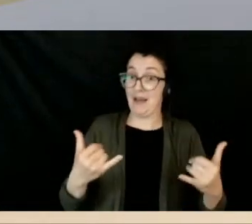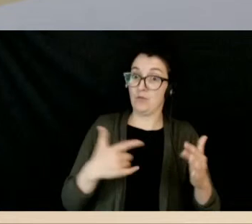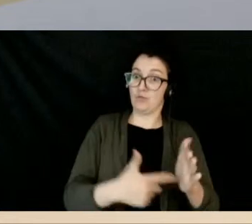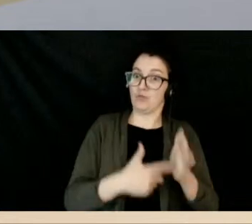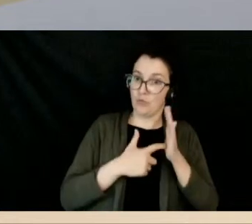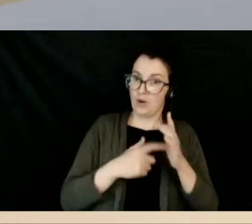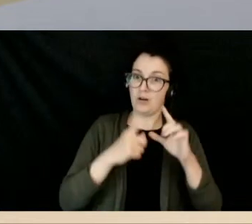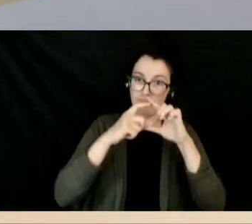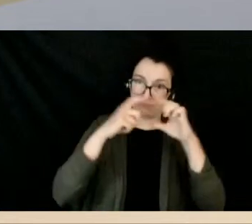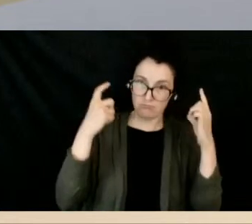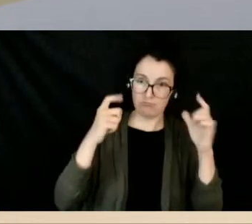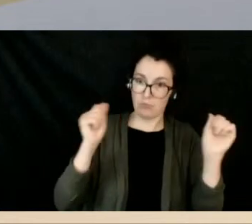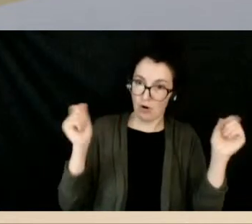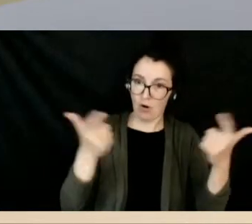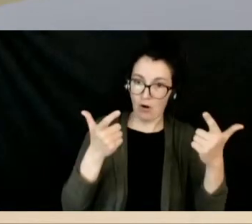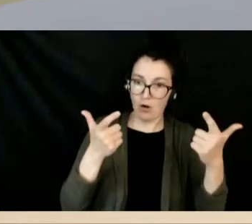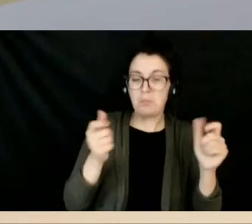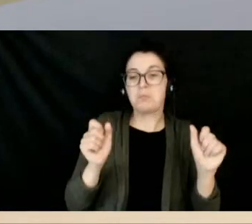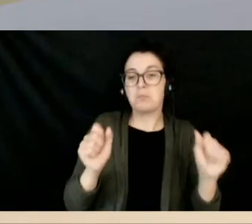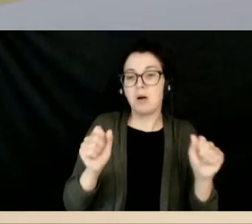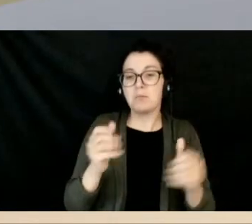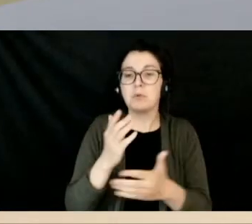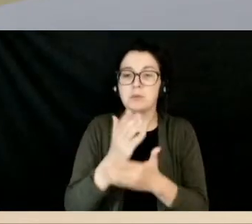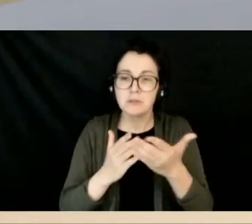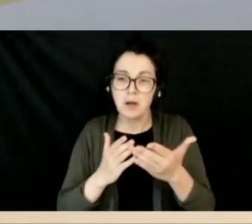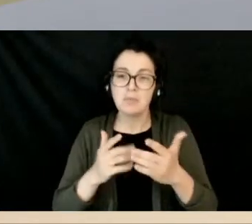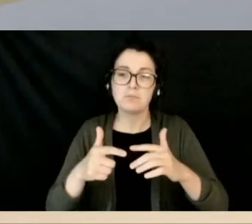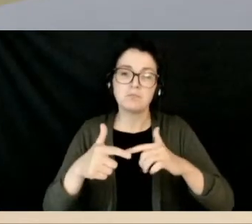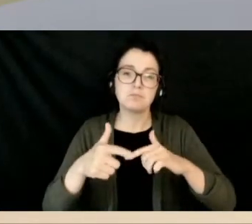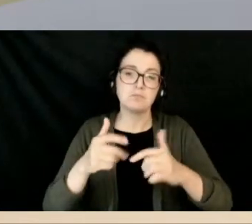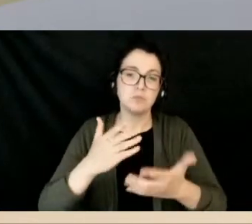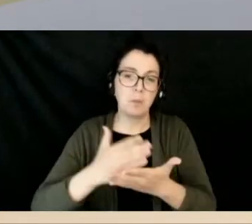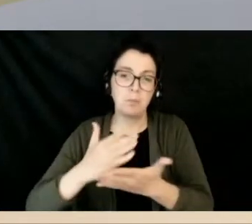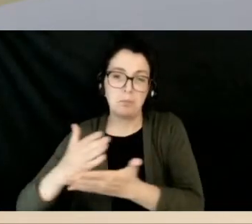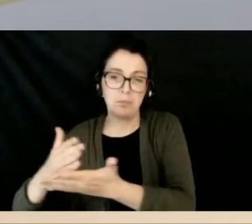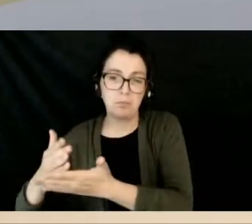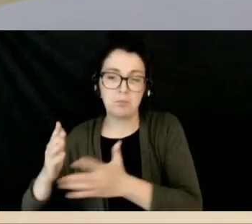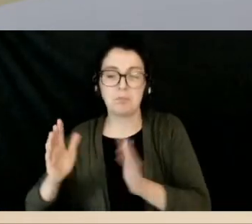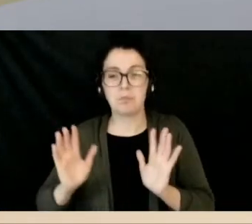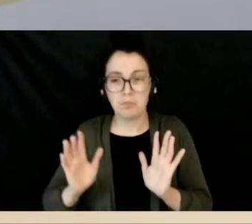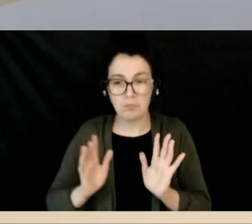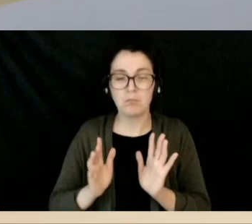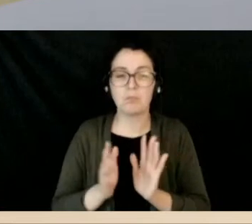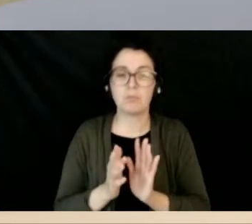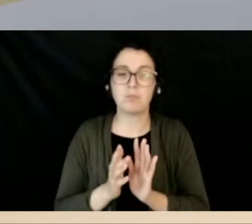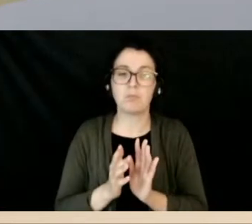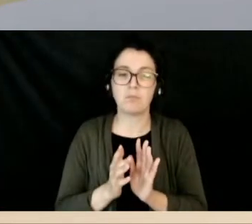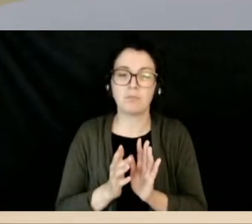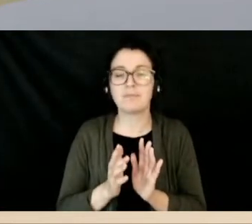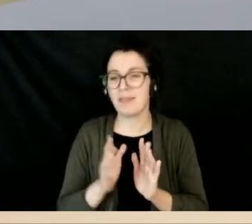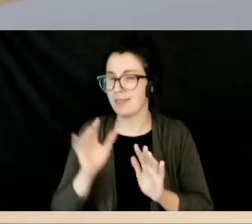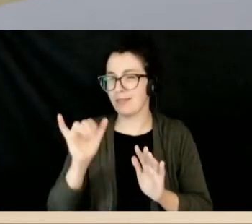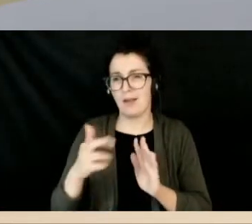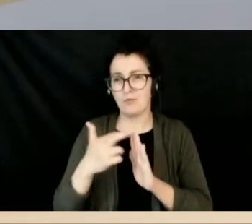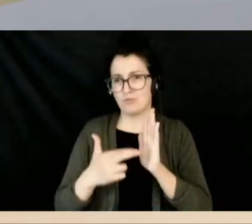again, that is a public health measure that has been in place now for a number of months, and we'll ease